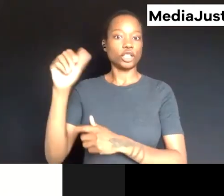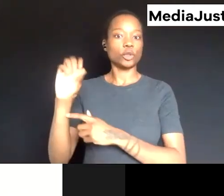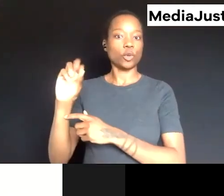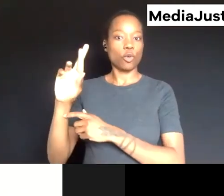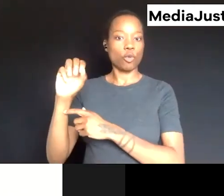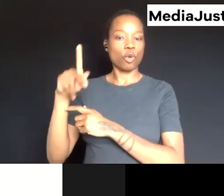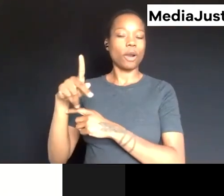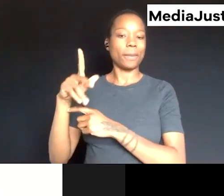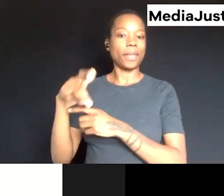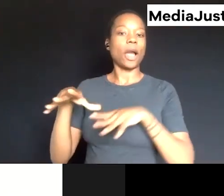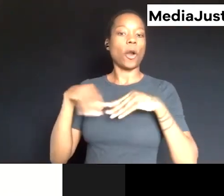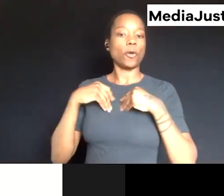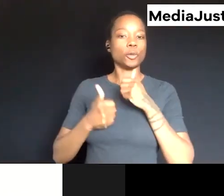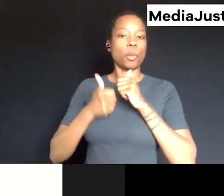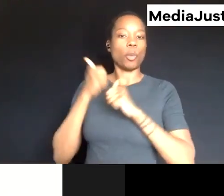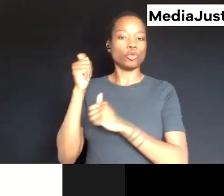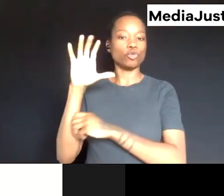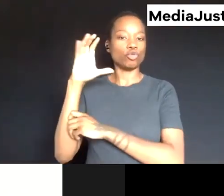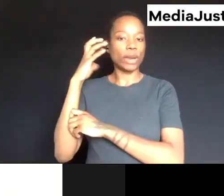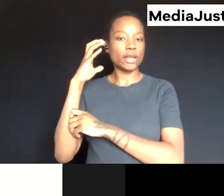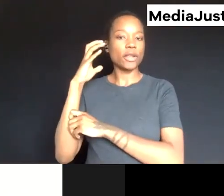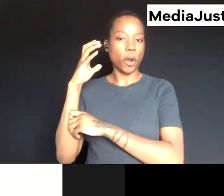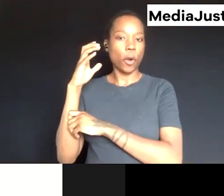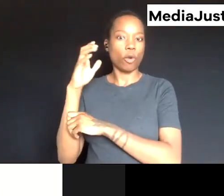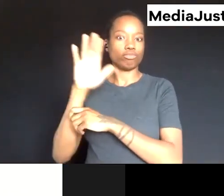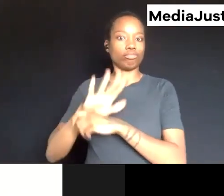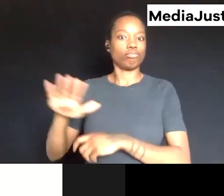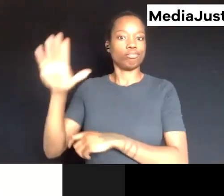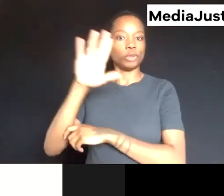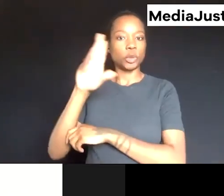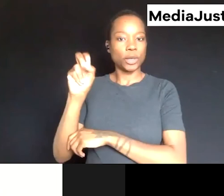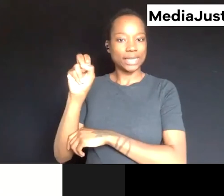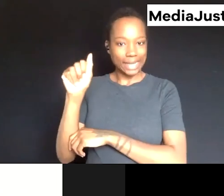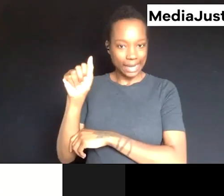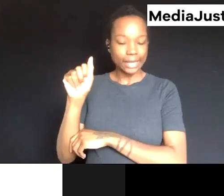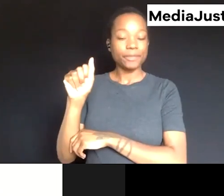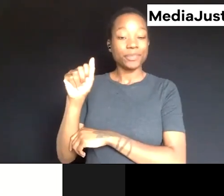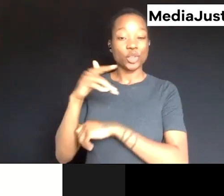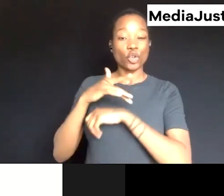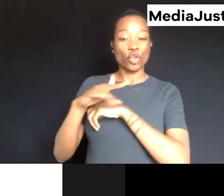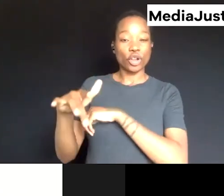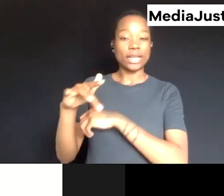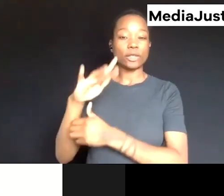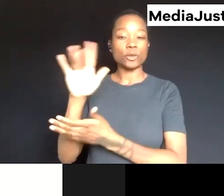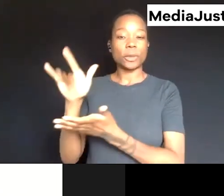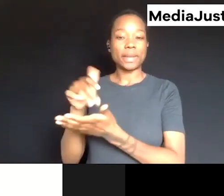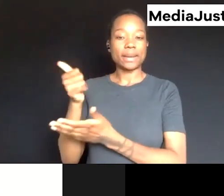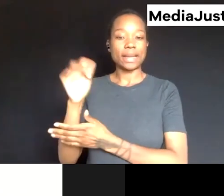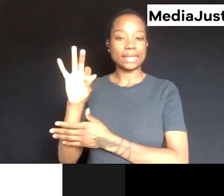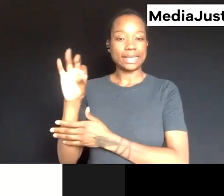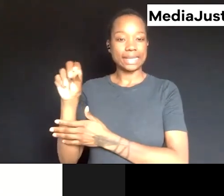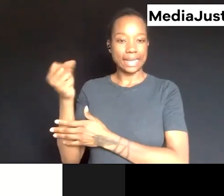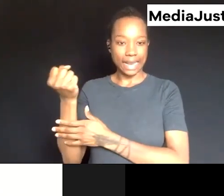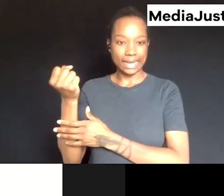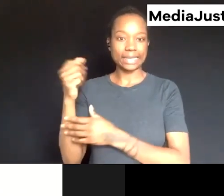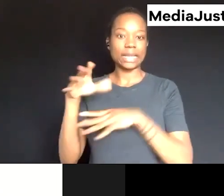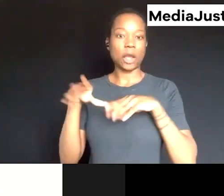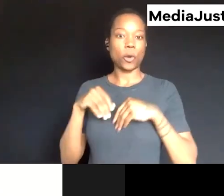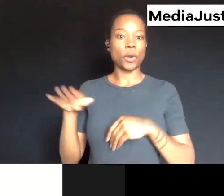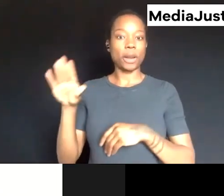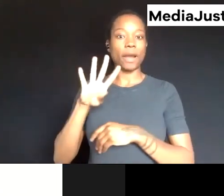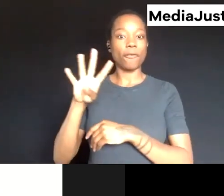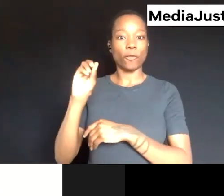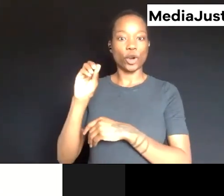radio stations across the country, in the early to mid 90s, they owned about 40 radio stations, which is a